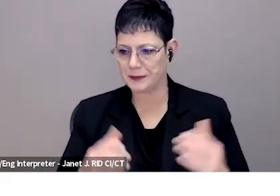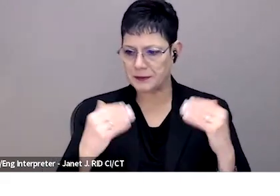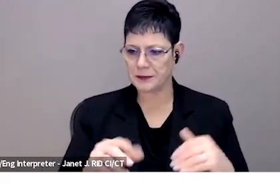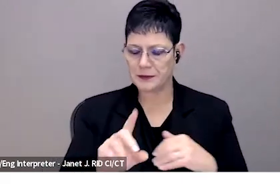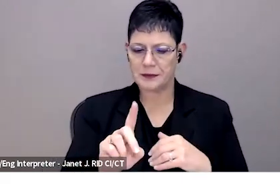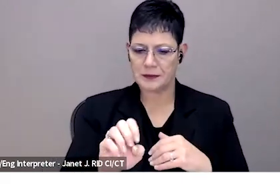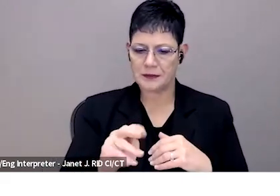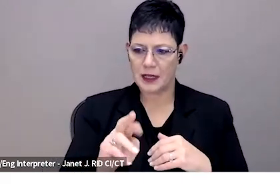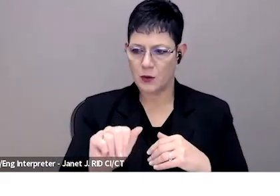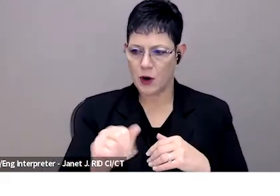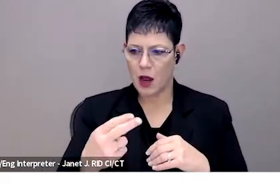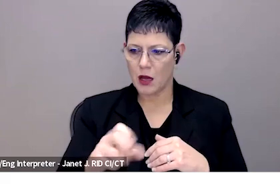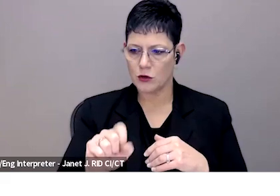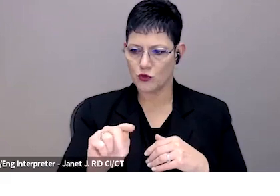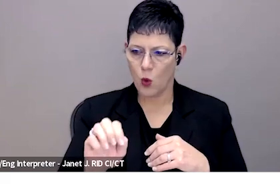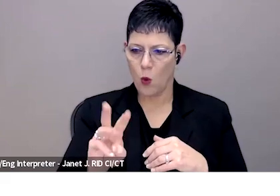Deborah Stonewalls.